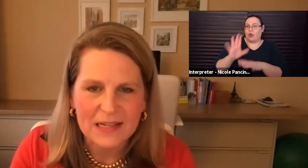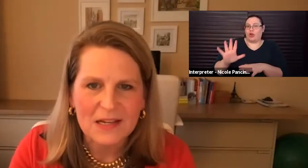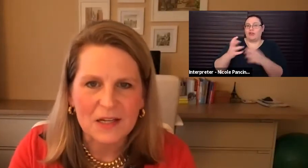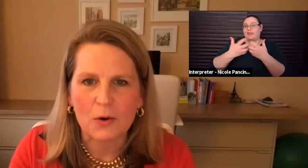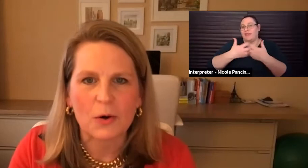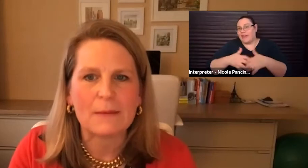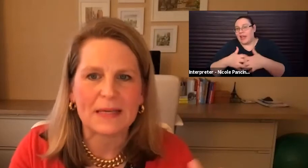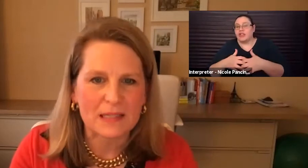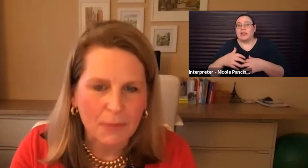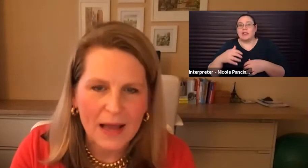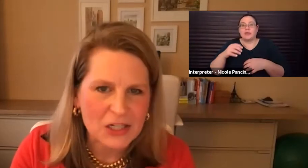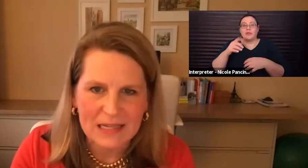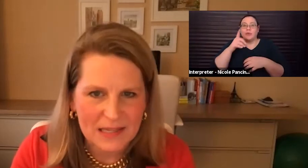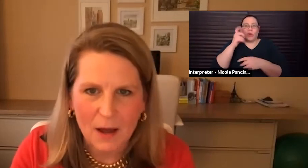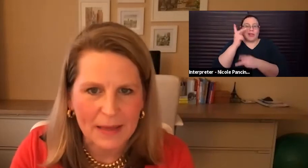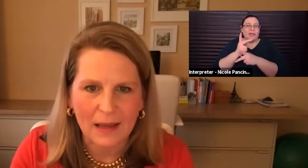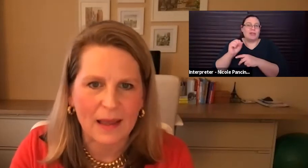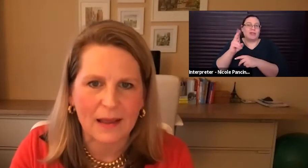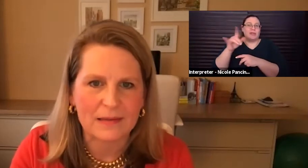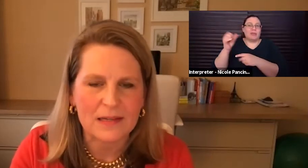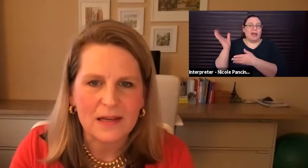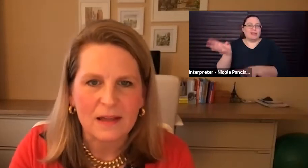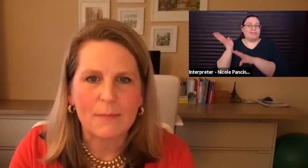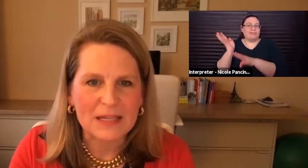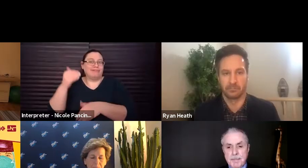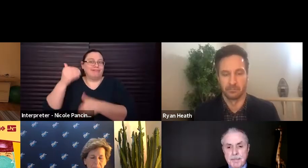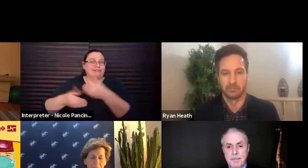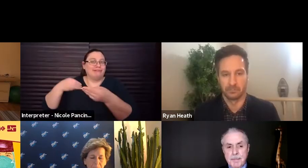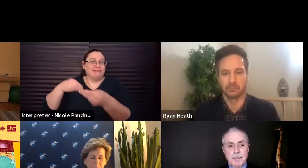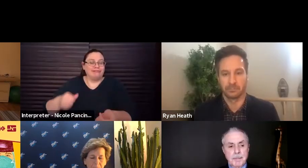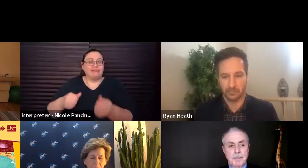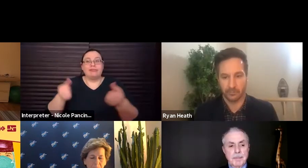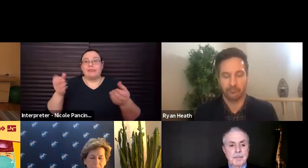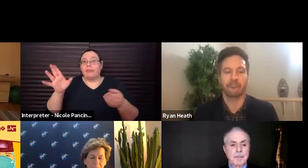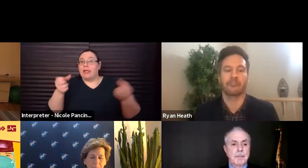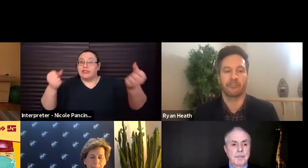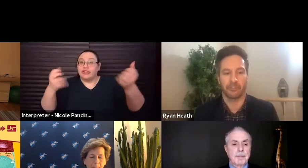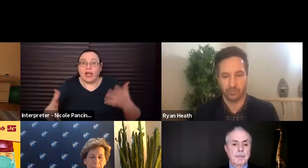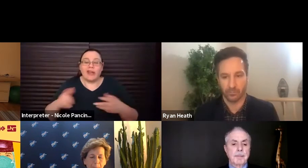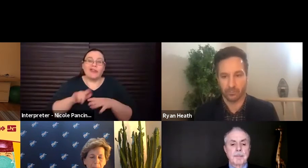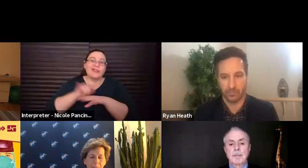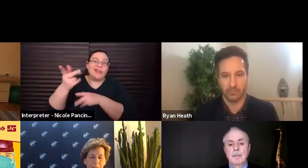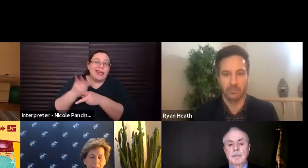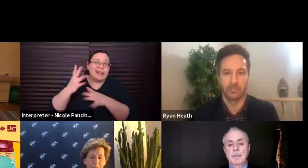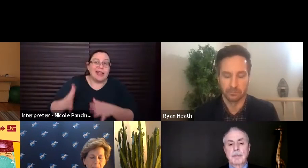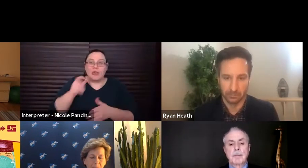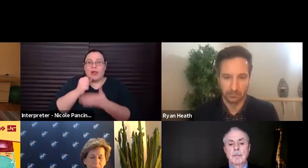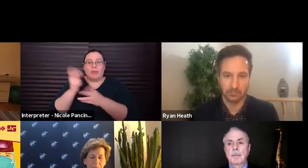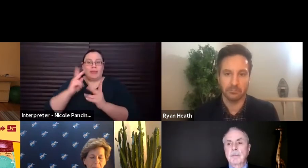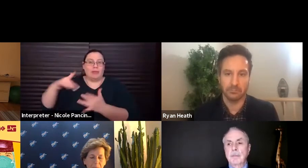factories, you know, who are keeping supply chains humming, and the bus drivers and flight attendants who are helping people